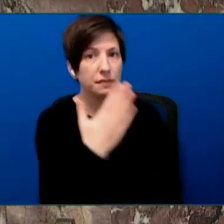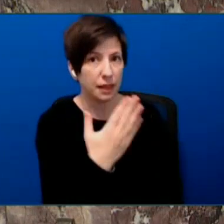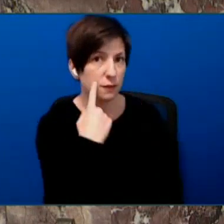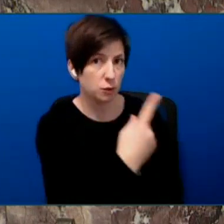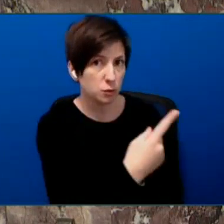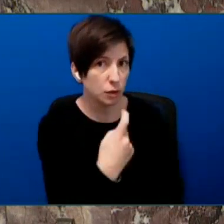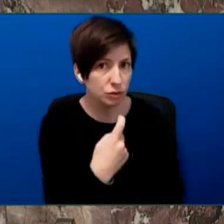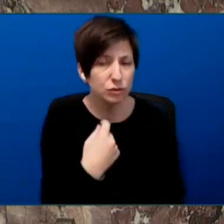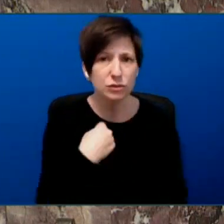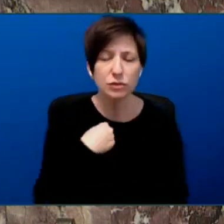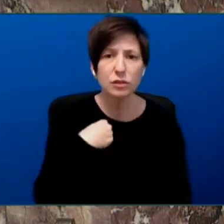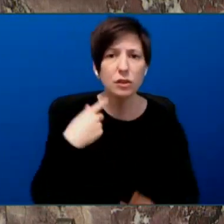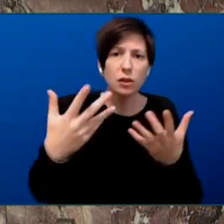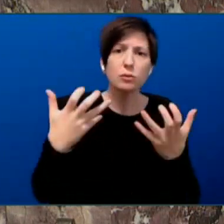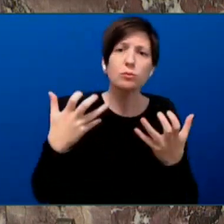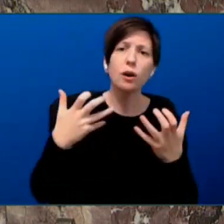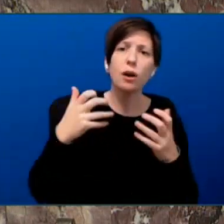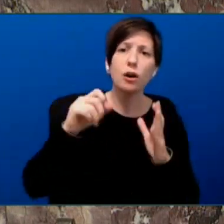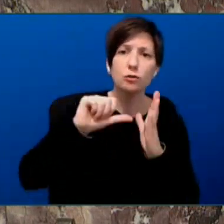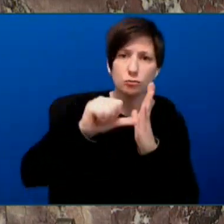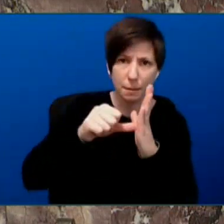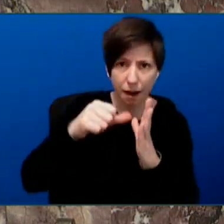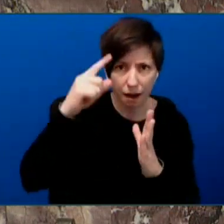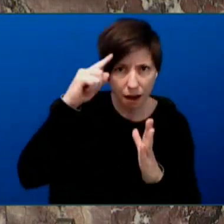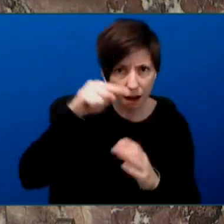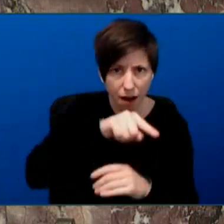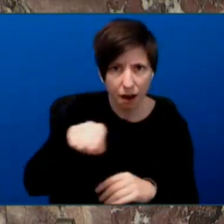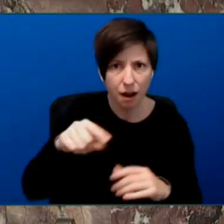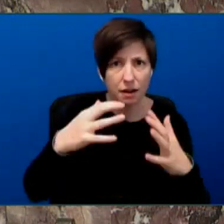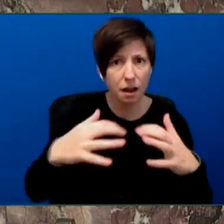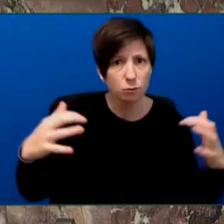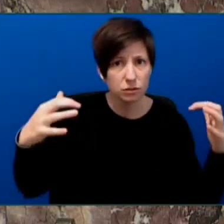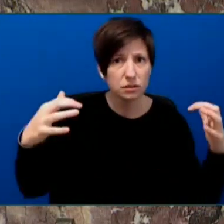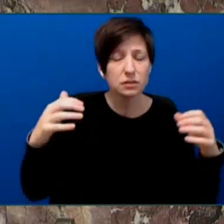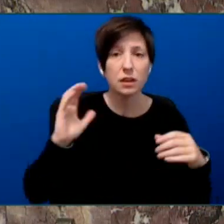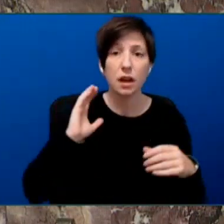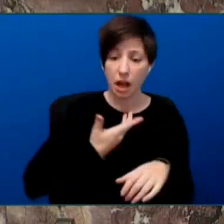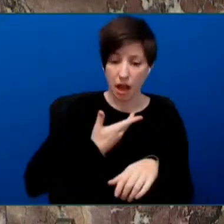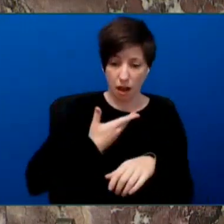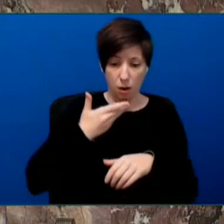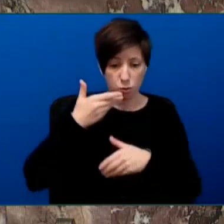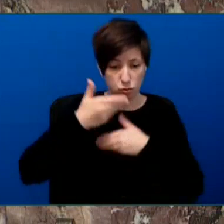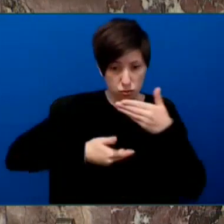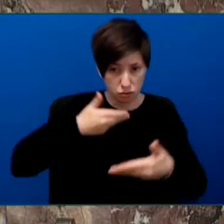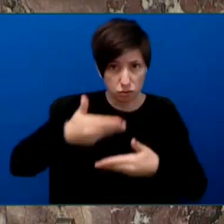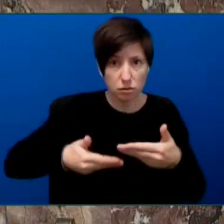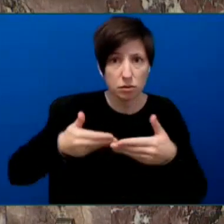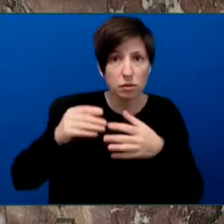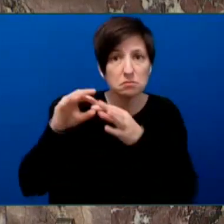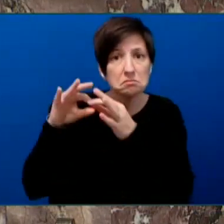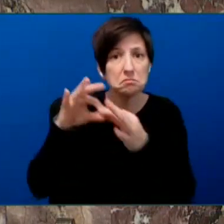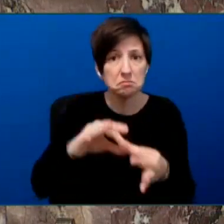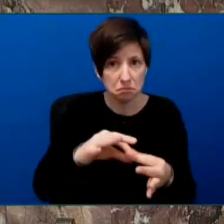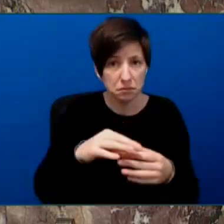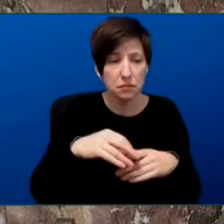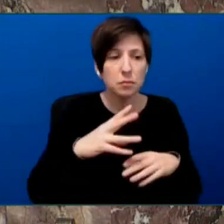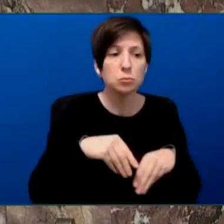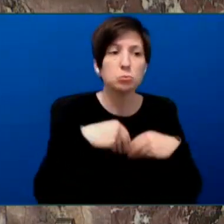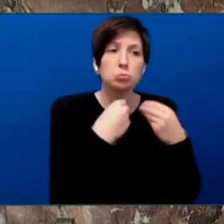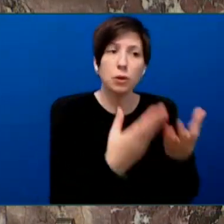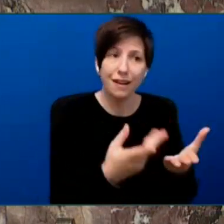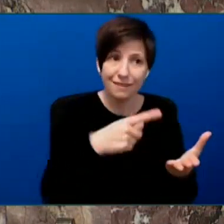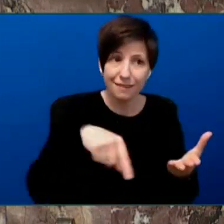to remind the House that that our work with respect to providing prescribed alternatives to the